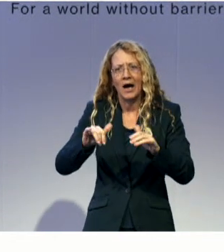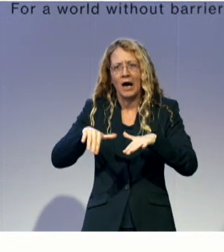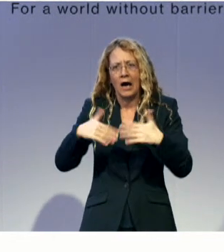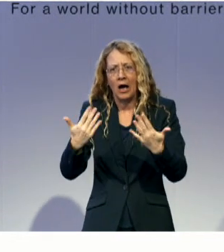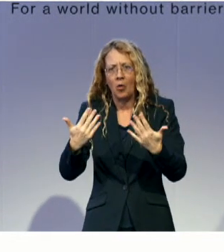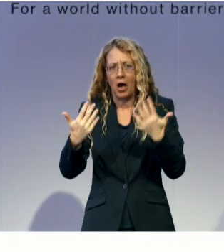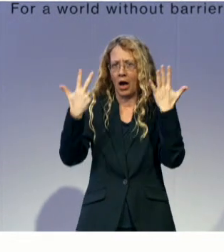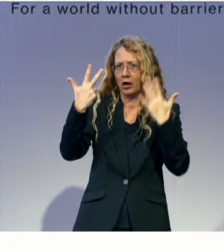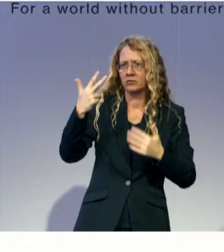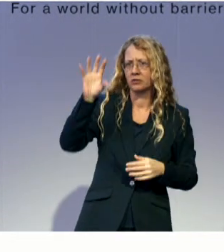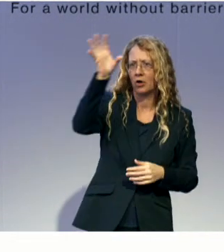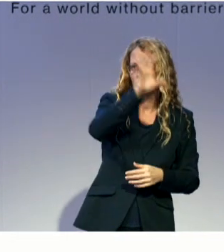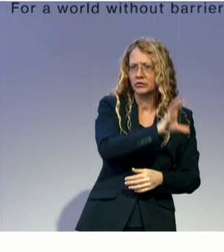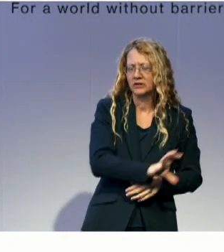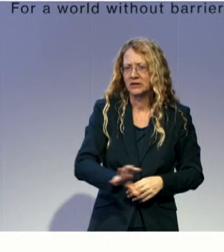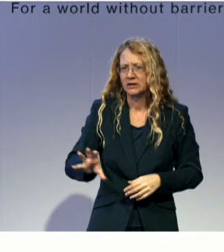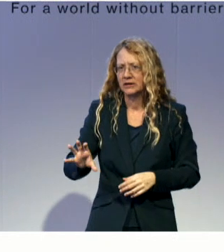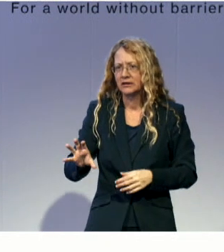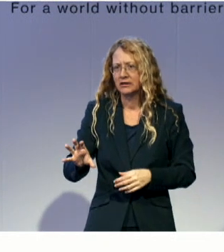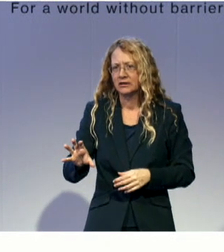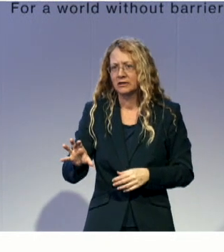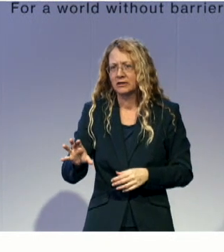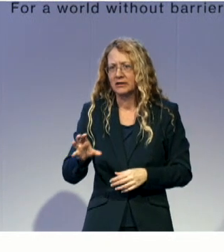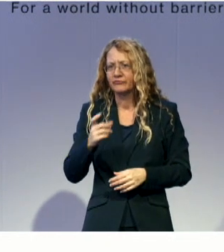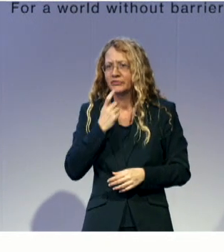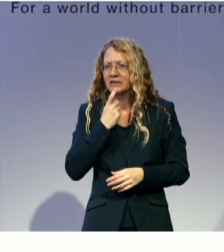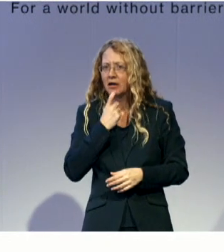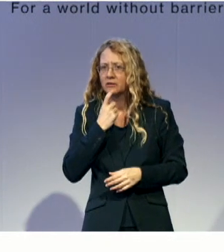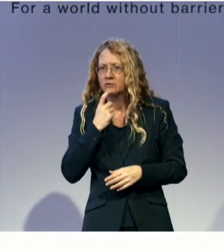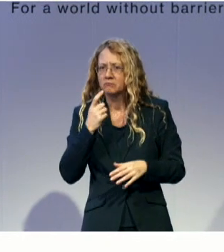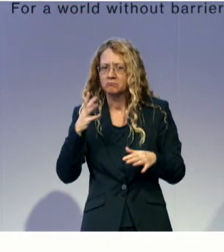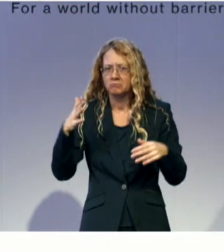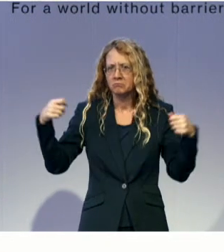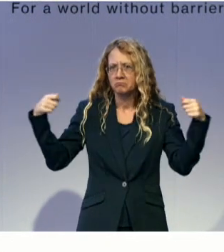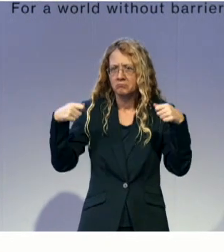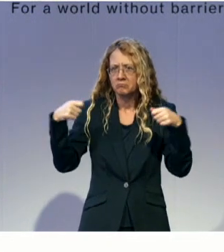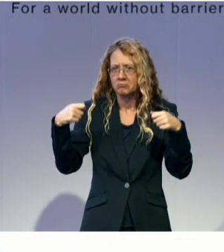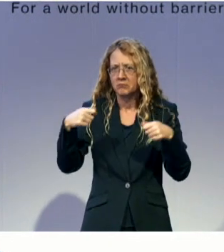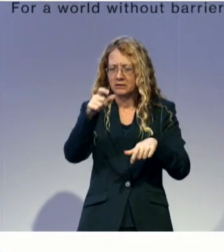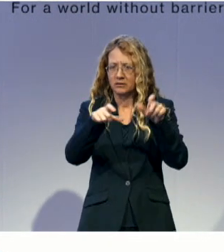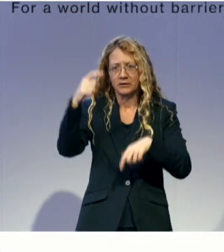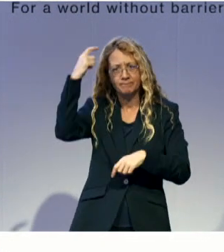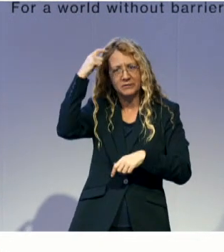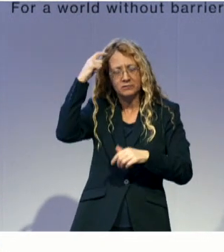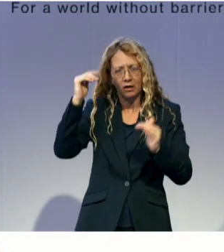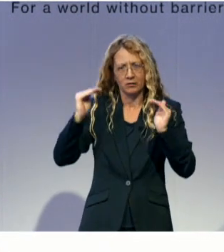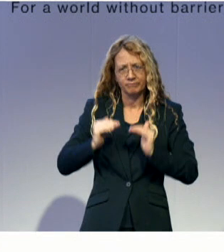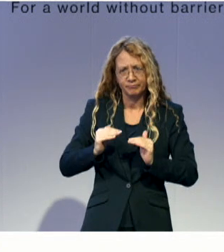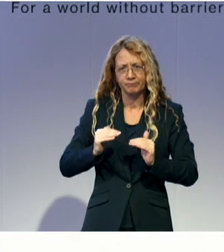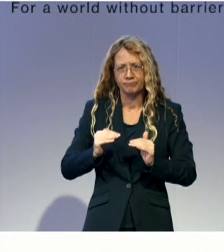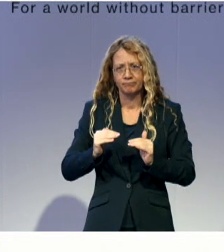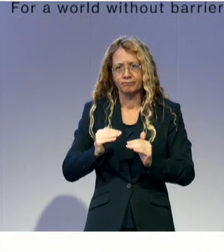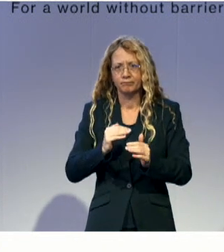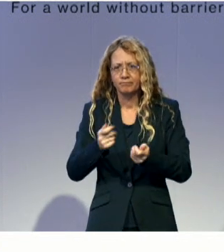for People with an Intellectual Disability, KVPS, is coordinating implementation of the national trial with the